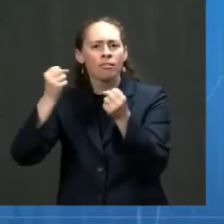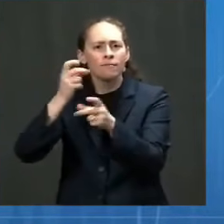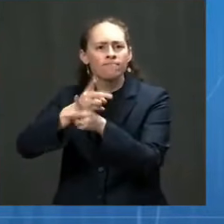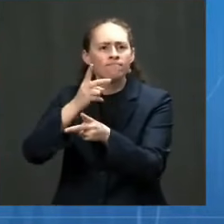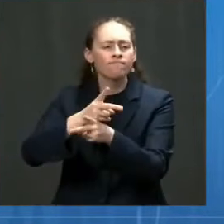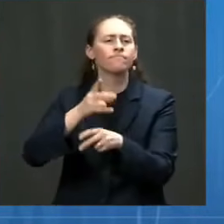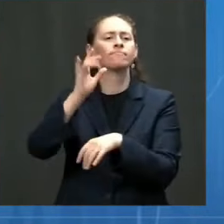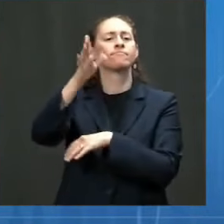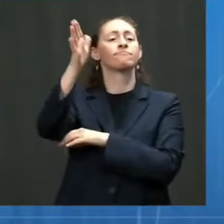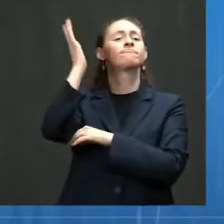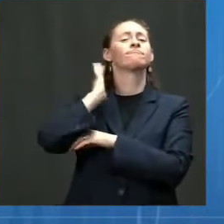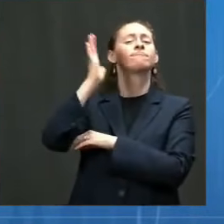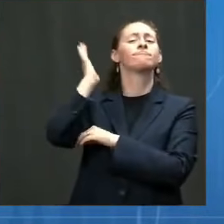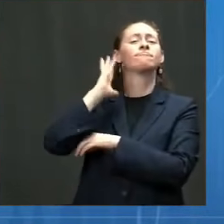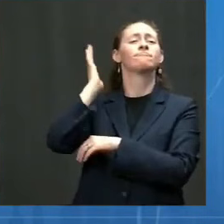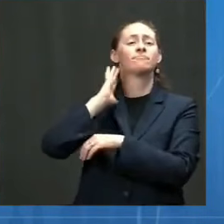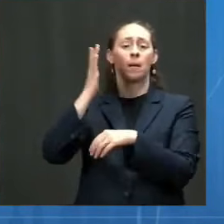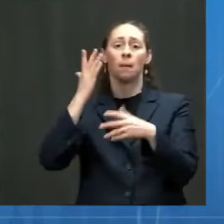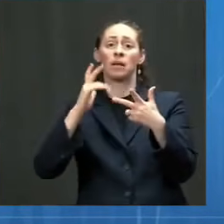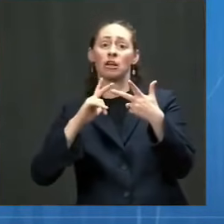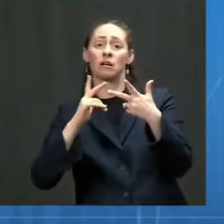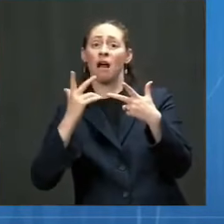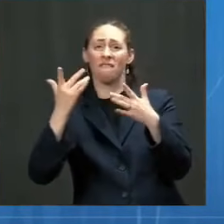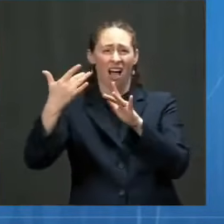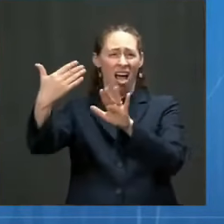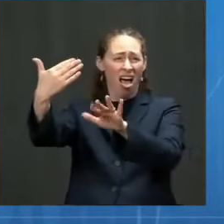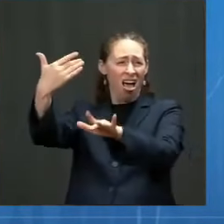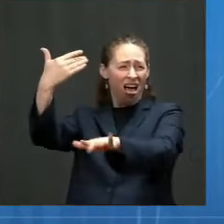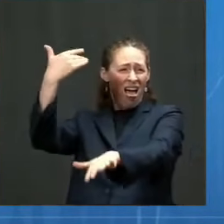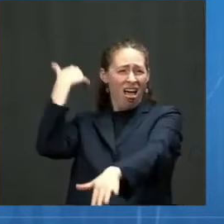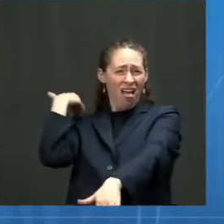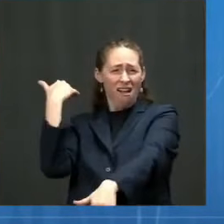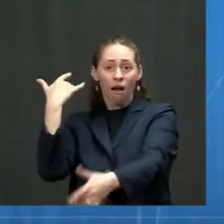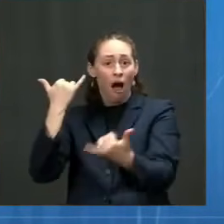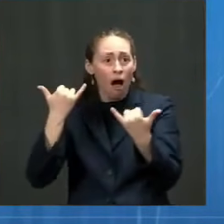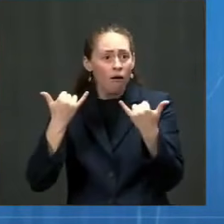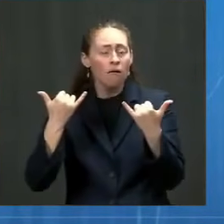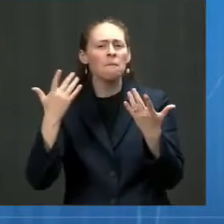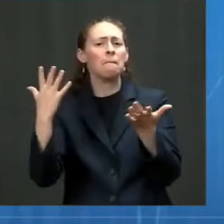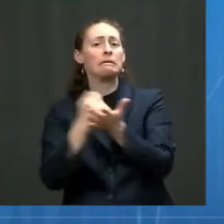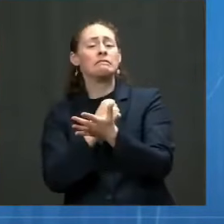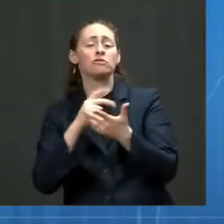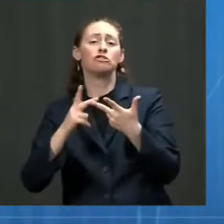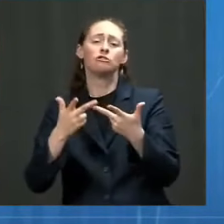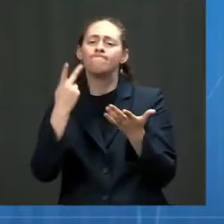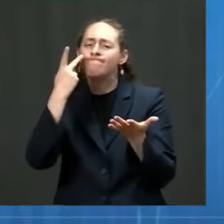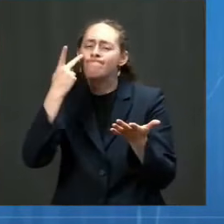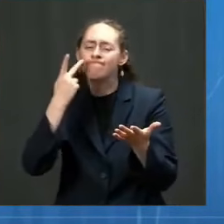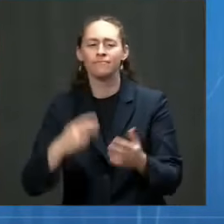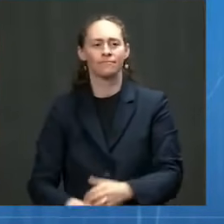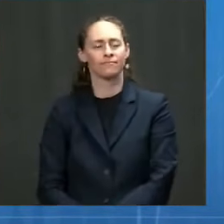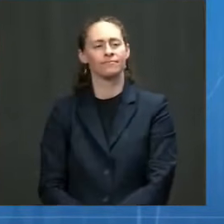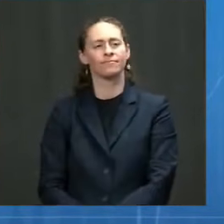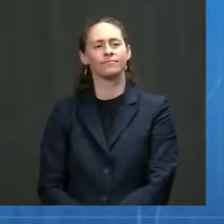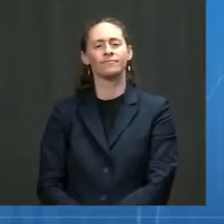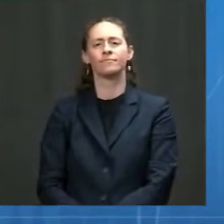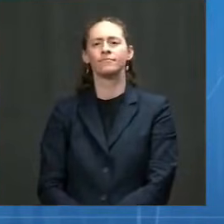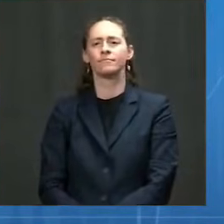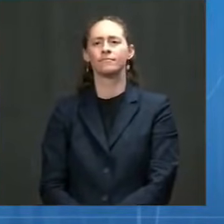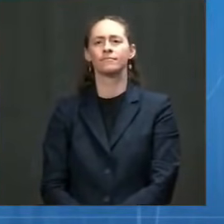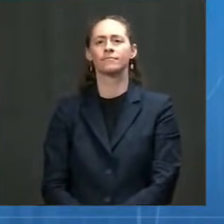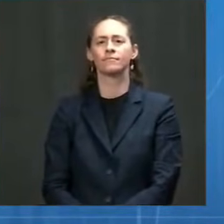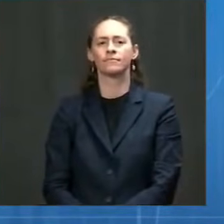all of that evidence that helps inform our booster strategy. Dr. Fauci, the question of the case